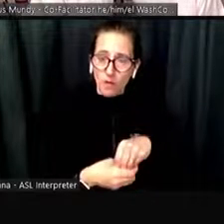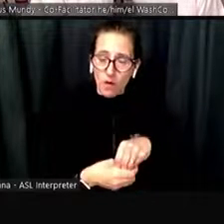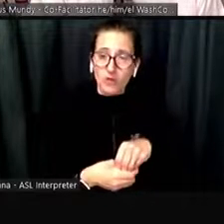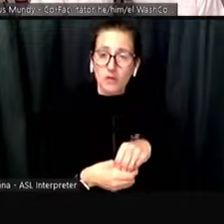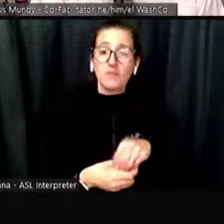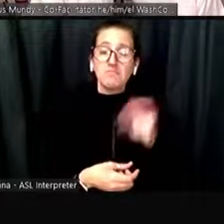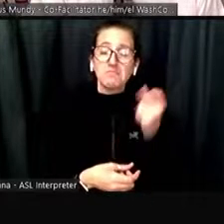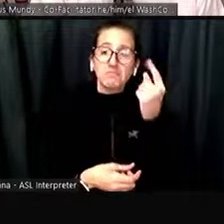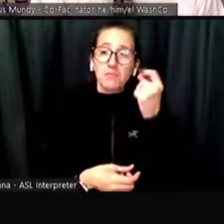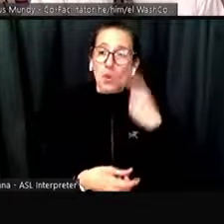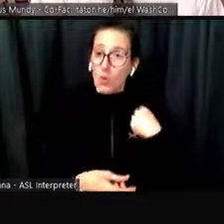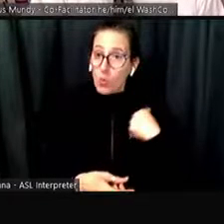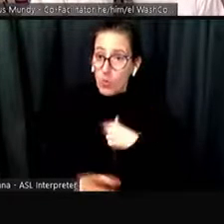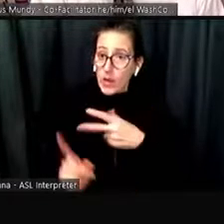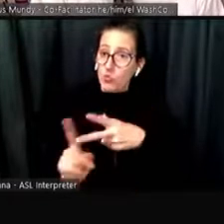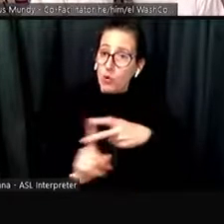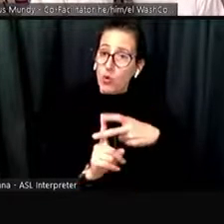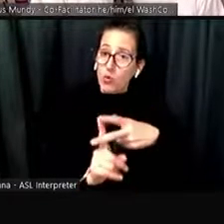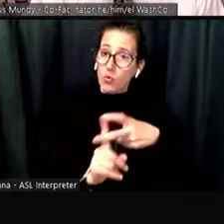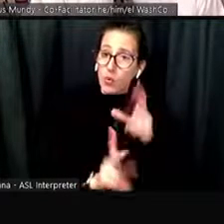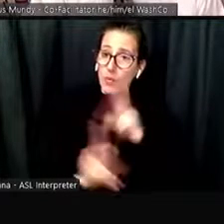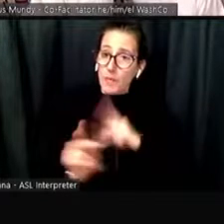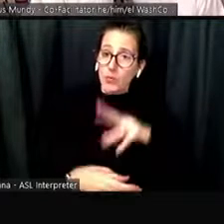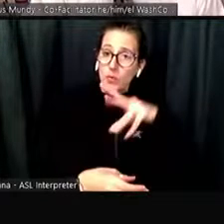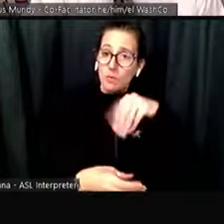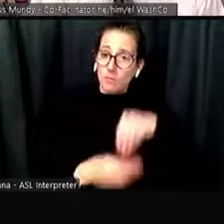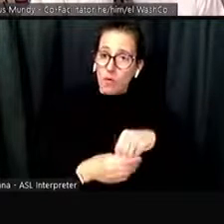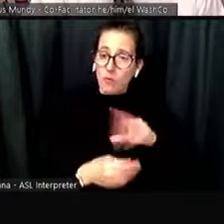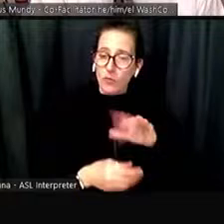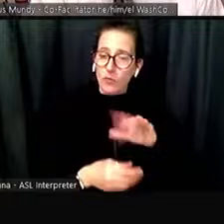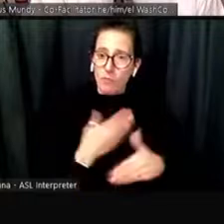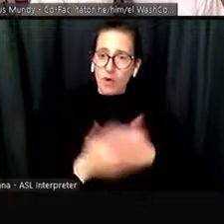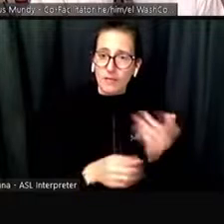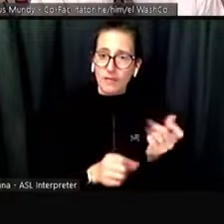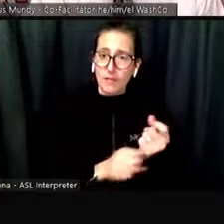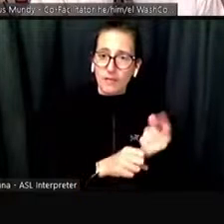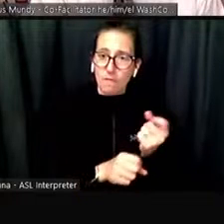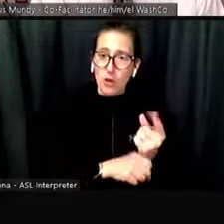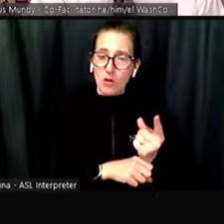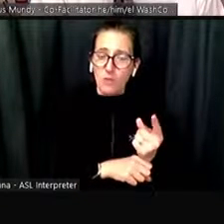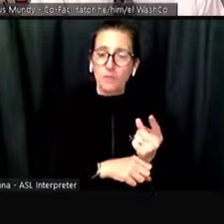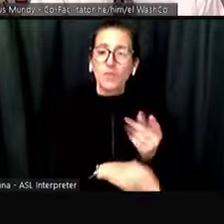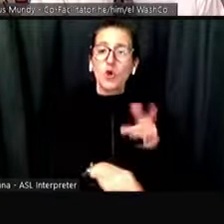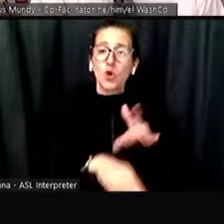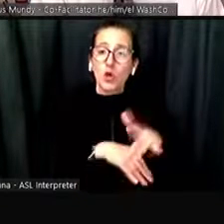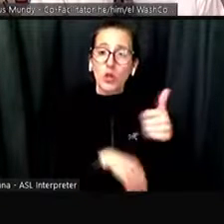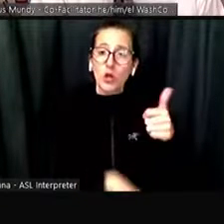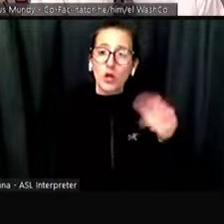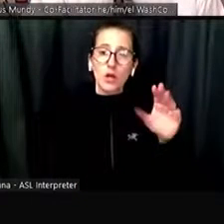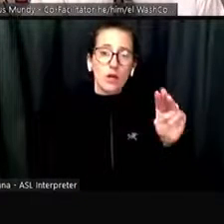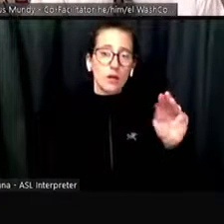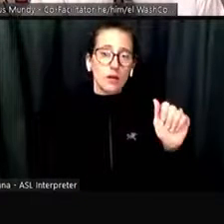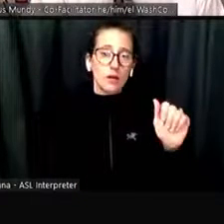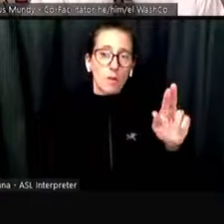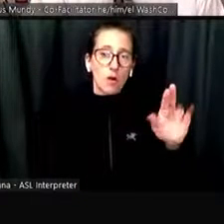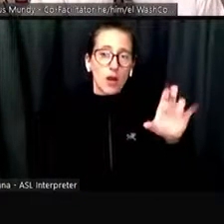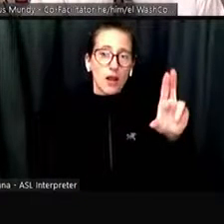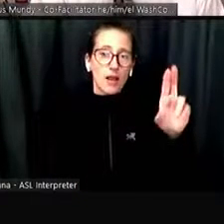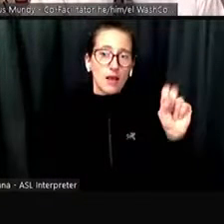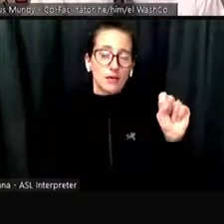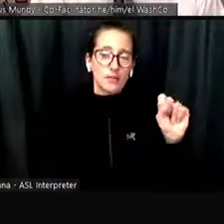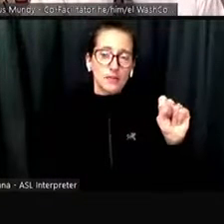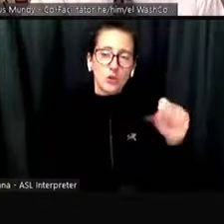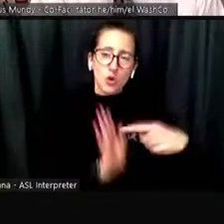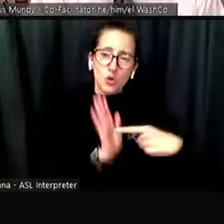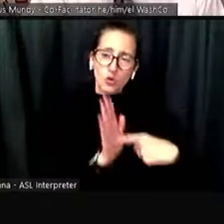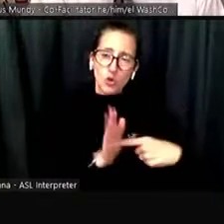county's budget committee every year. Marcus has showed a slide earlier to share information about how to apply